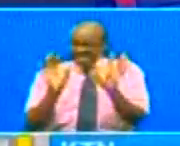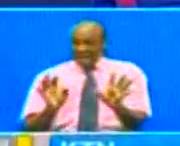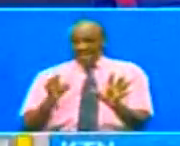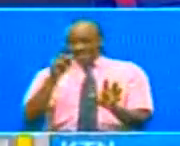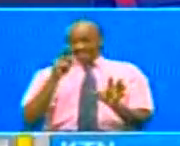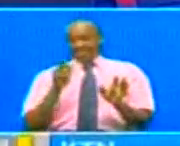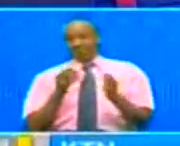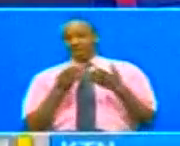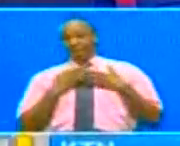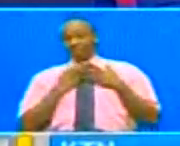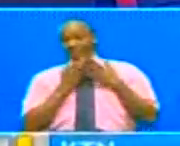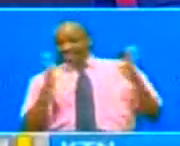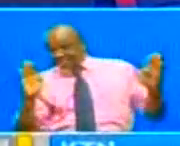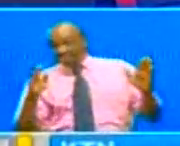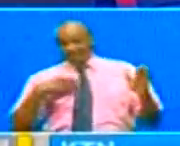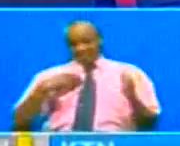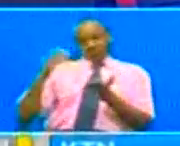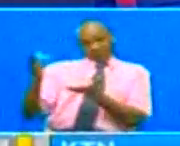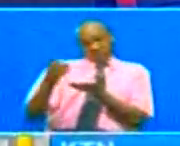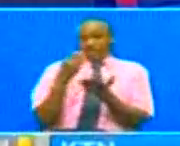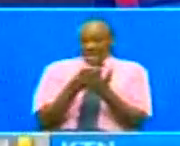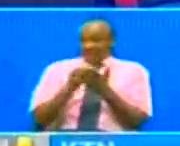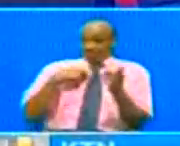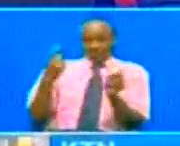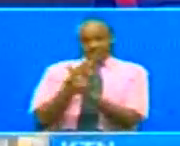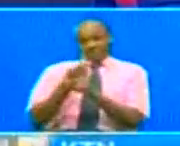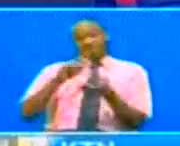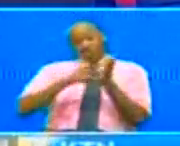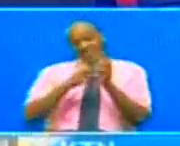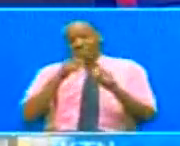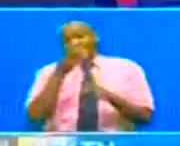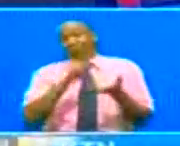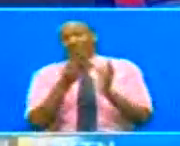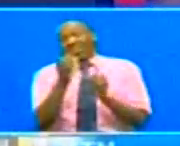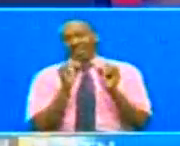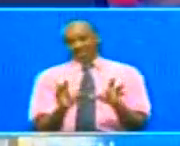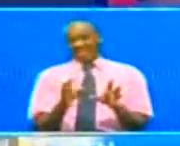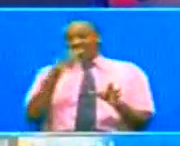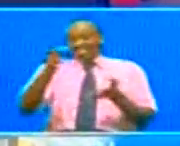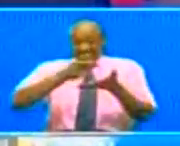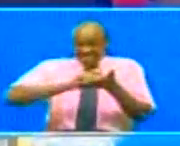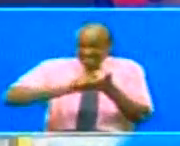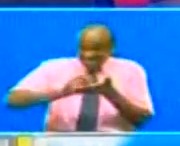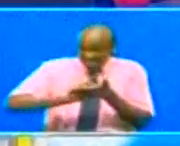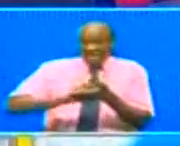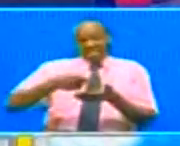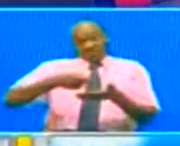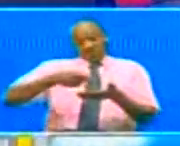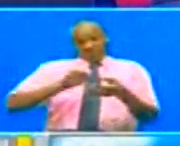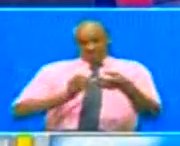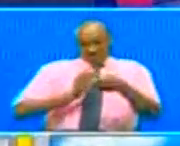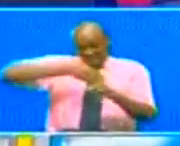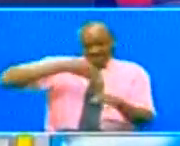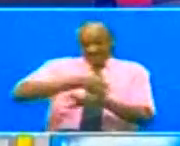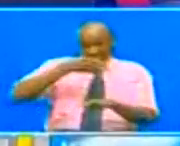priests are used to solicit funds for non-existent projects. The priests' signatures are then forged without their knowledge to cover